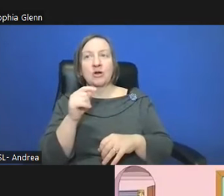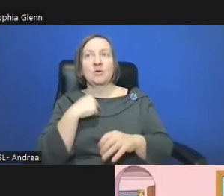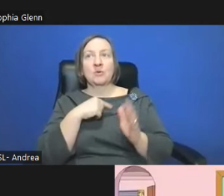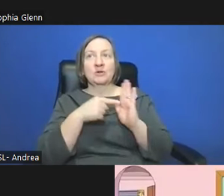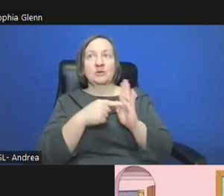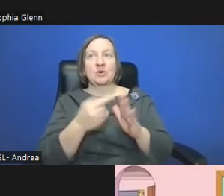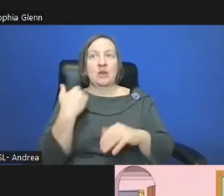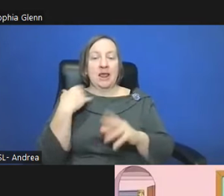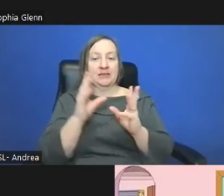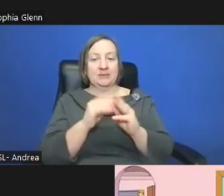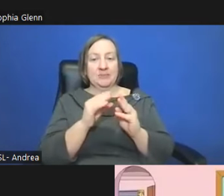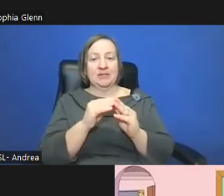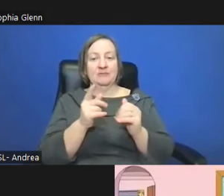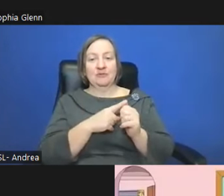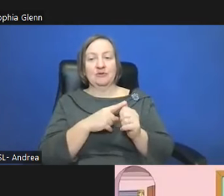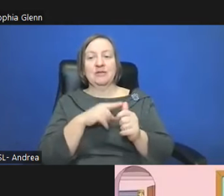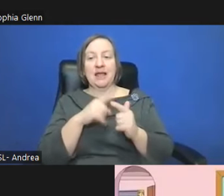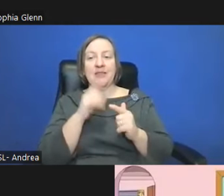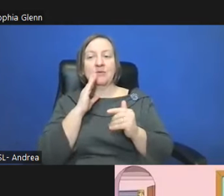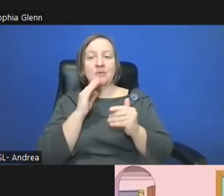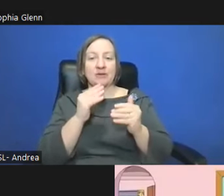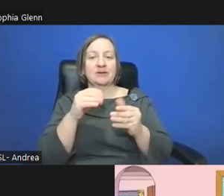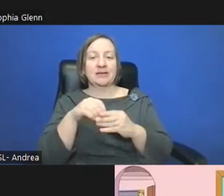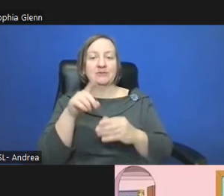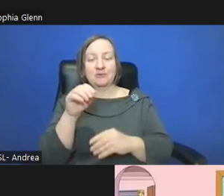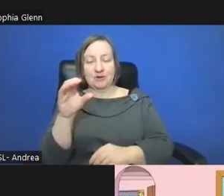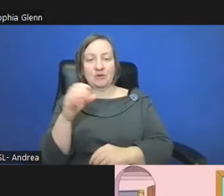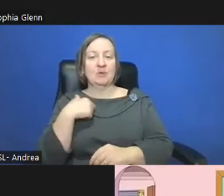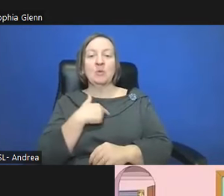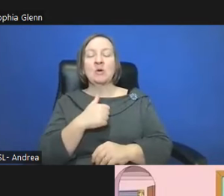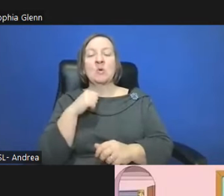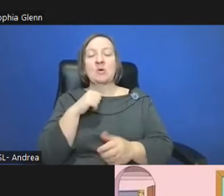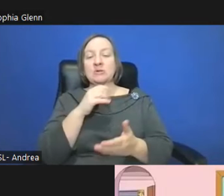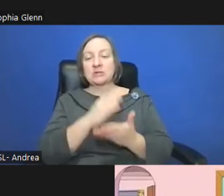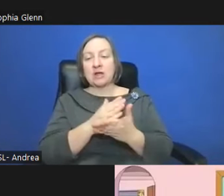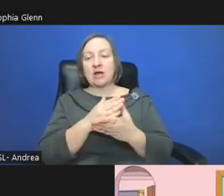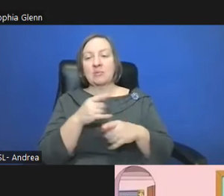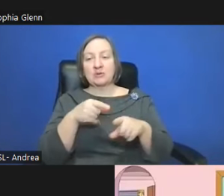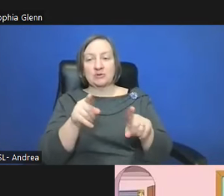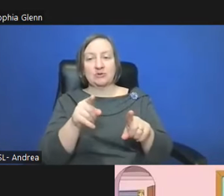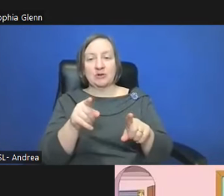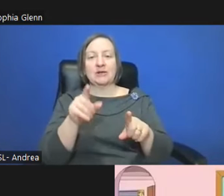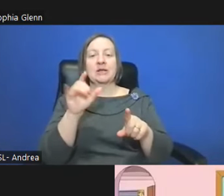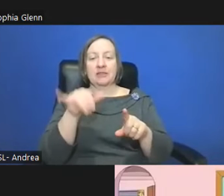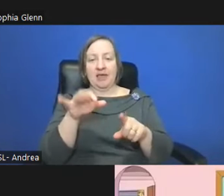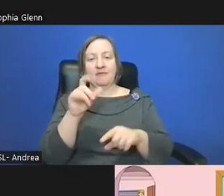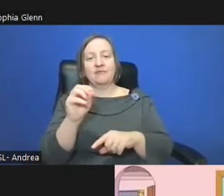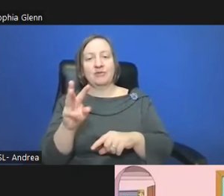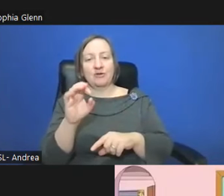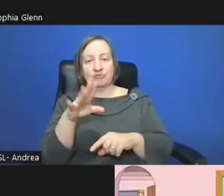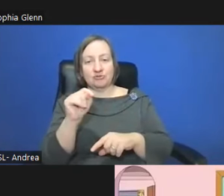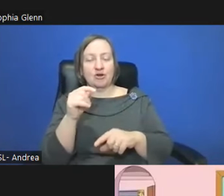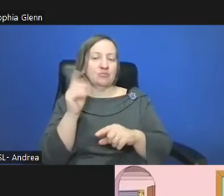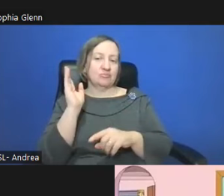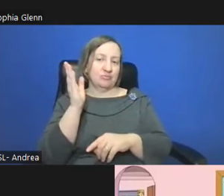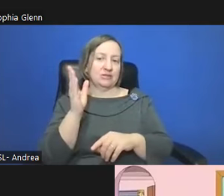meeting first, and then we'll head into the document. So we're not going to stop during the flow chart